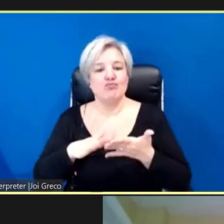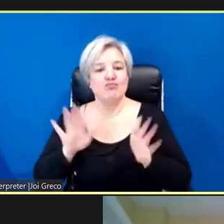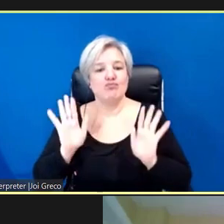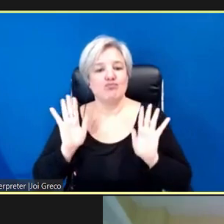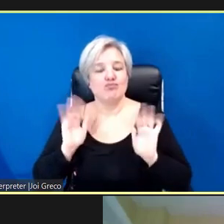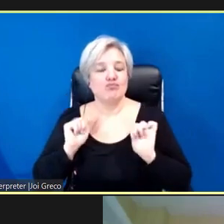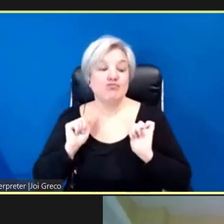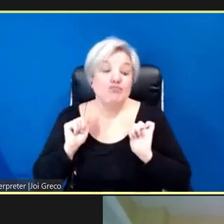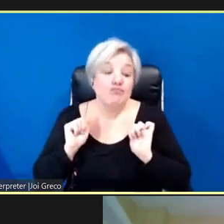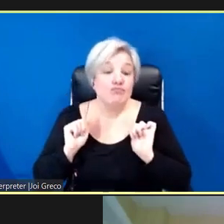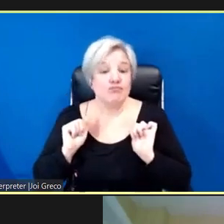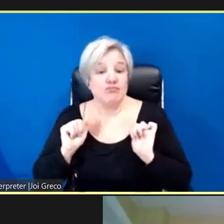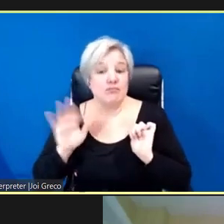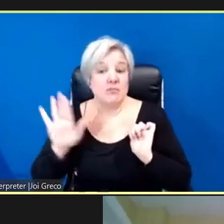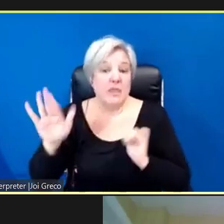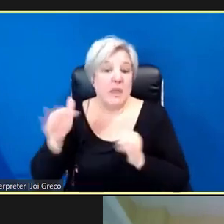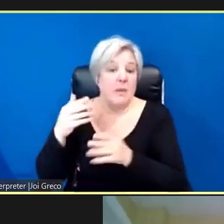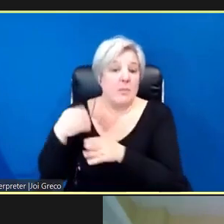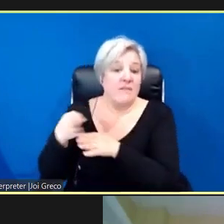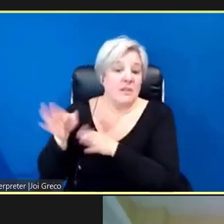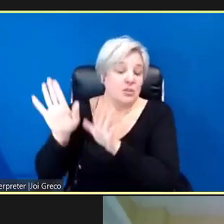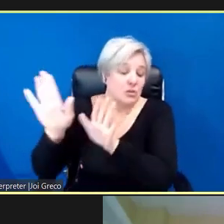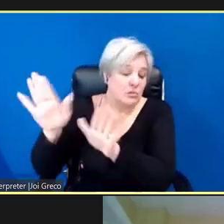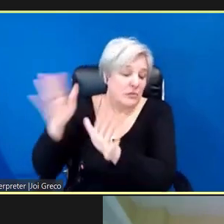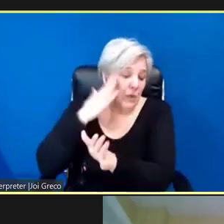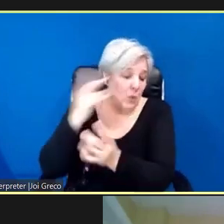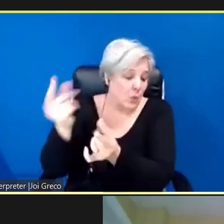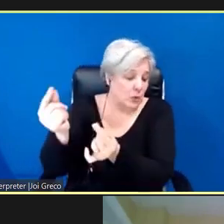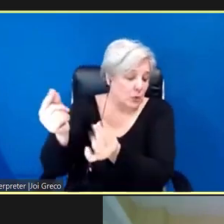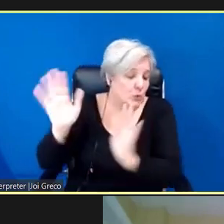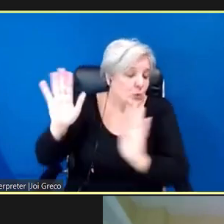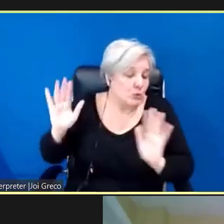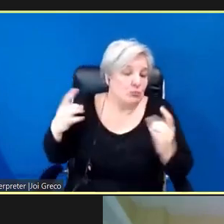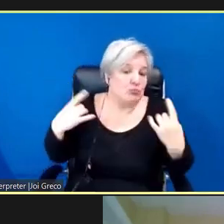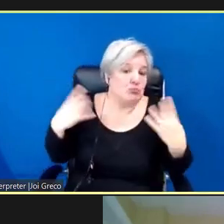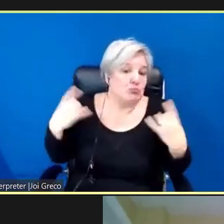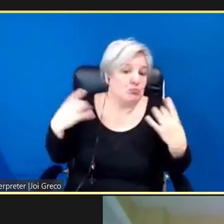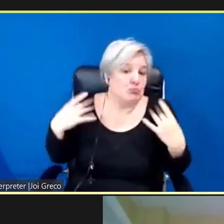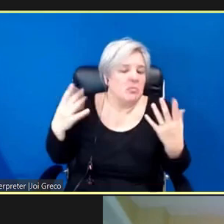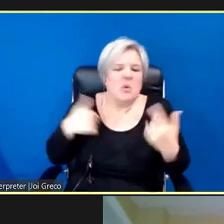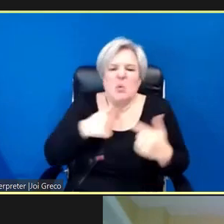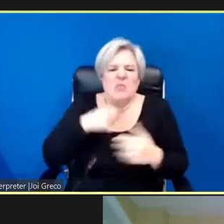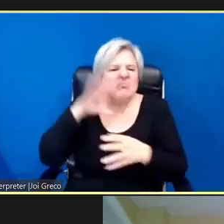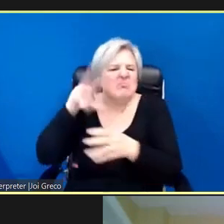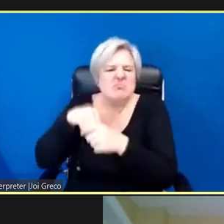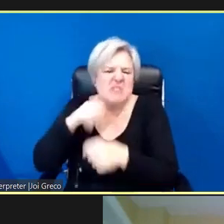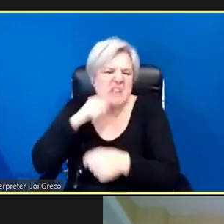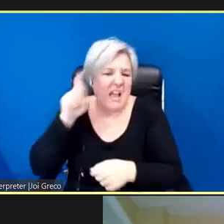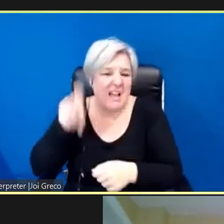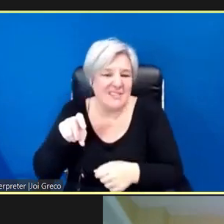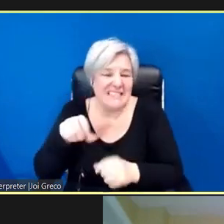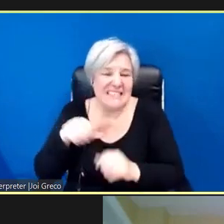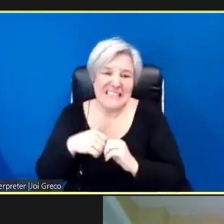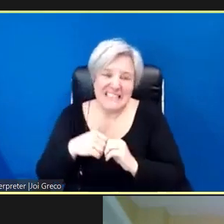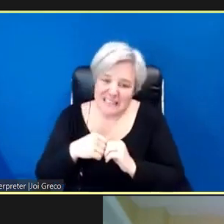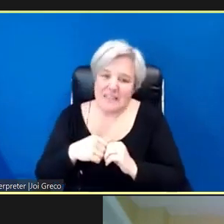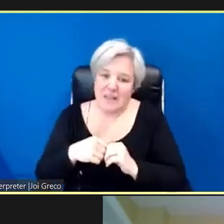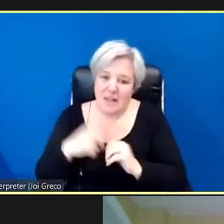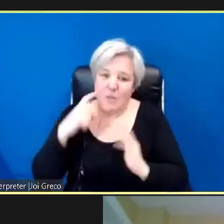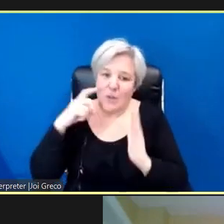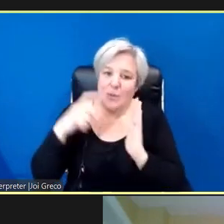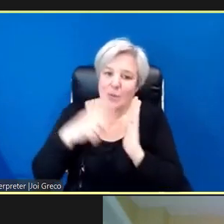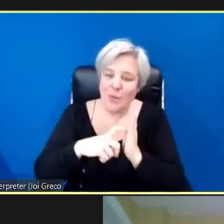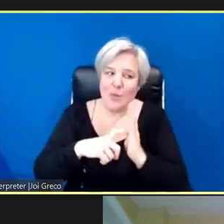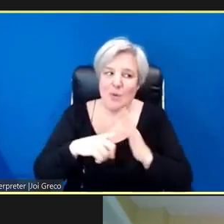oh, they're the professional, they know what they're doing, and we don't really have to be involved anymore. And what we